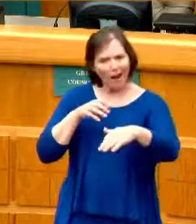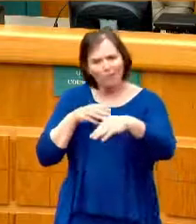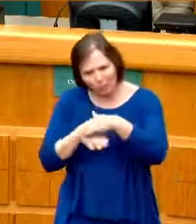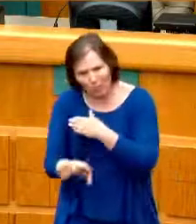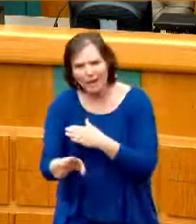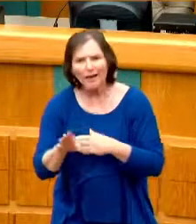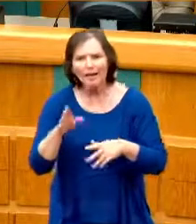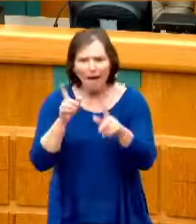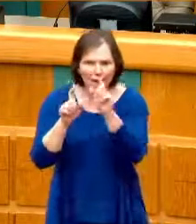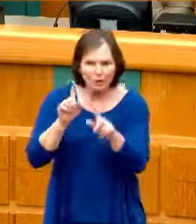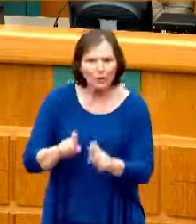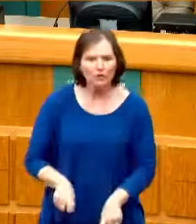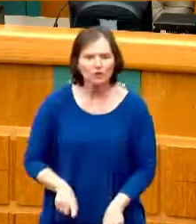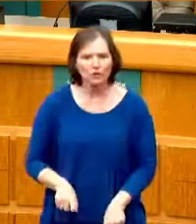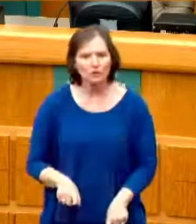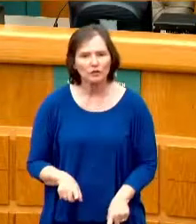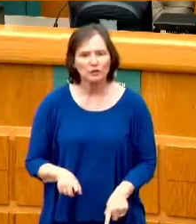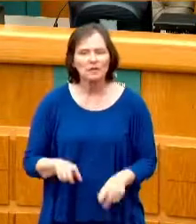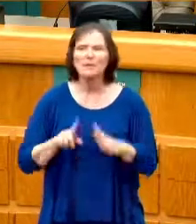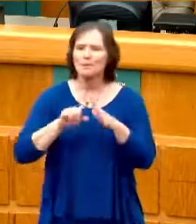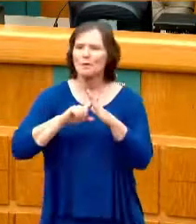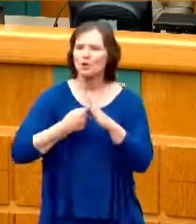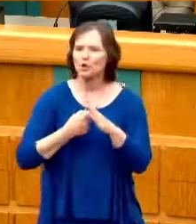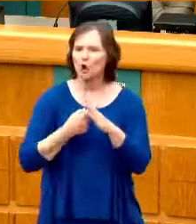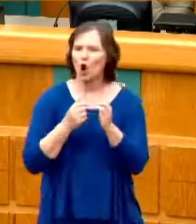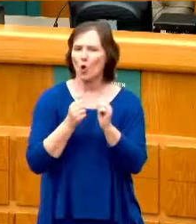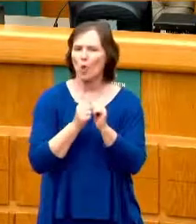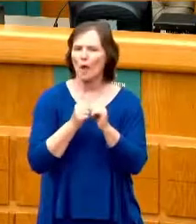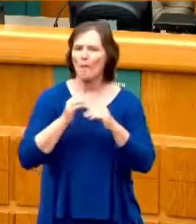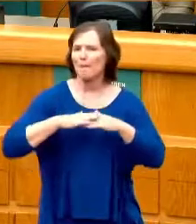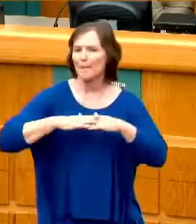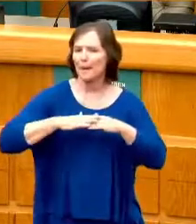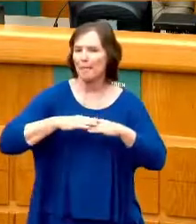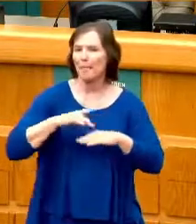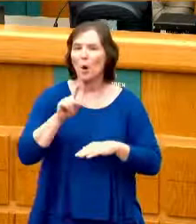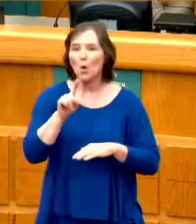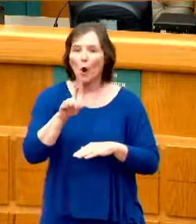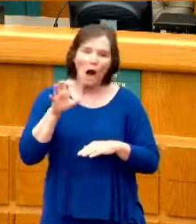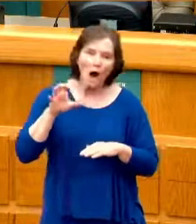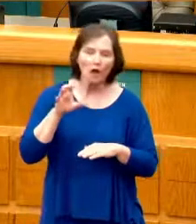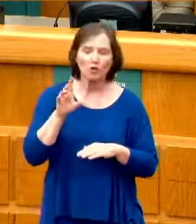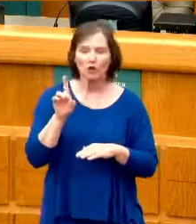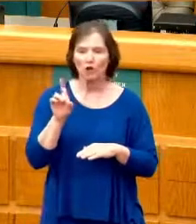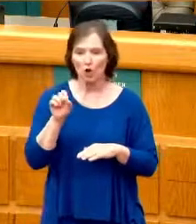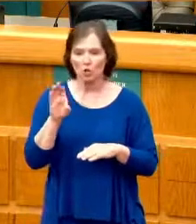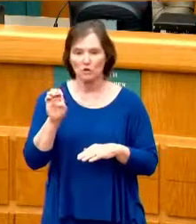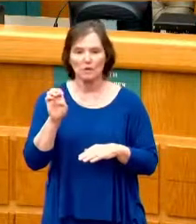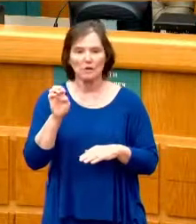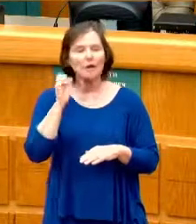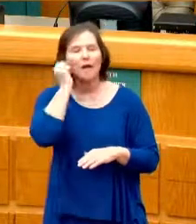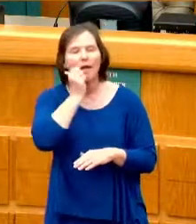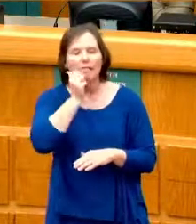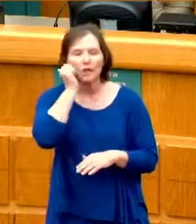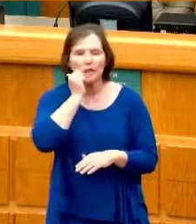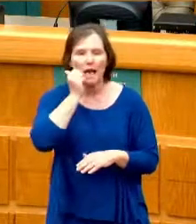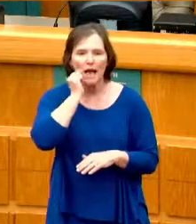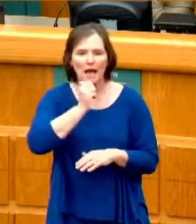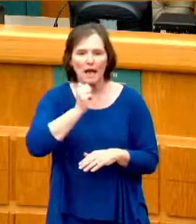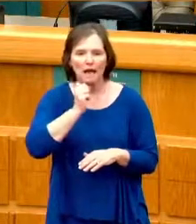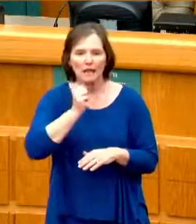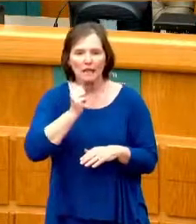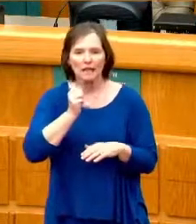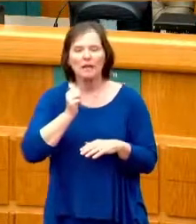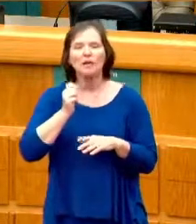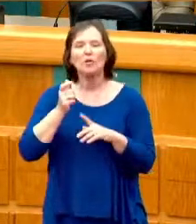beginning, we'll make sure that we have at minimum, 100 vaccine doses every day from the hubs that are